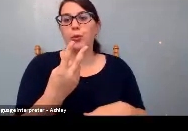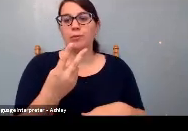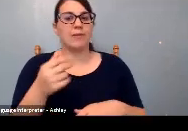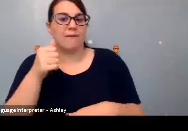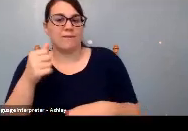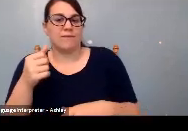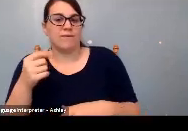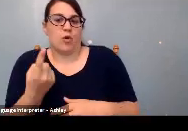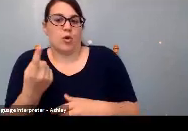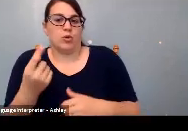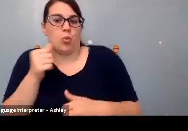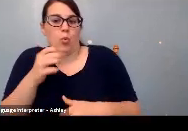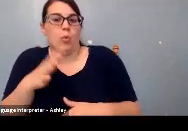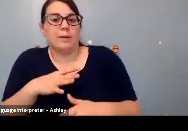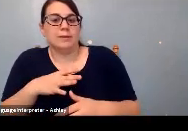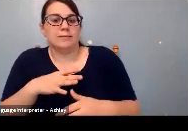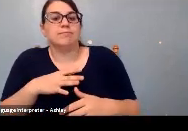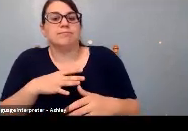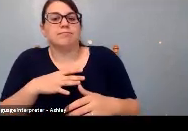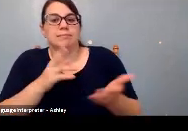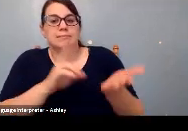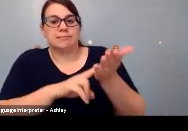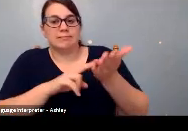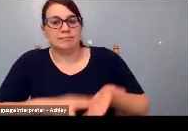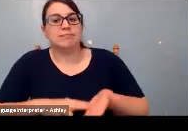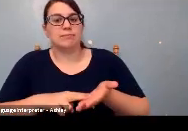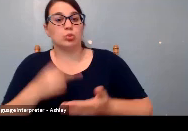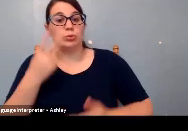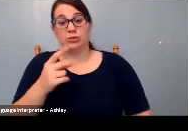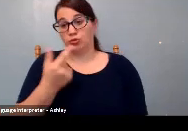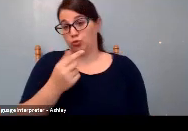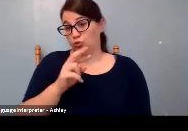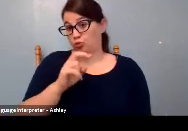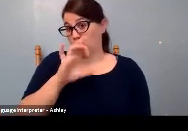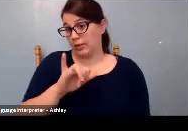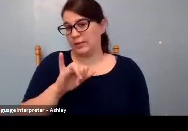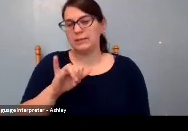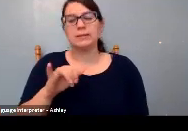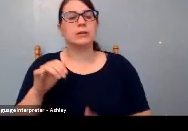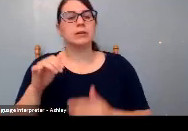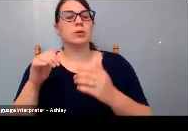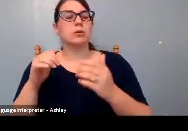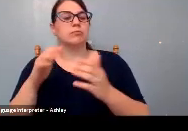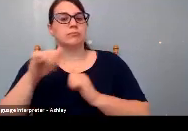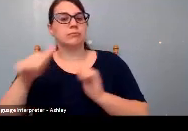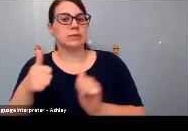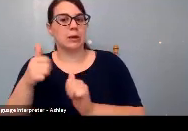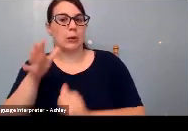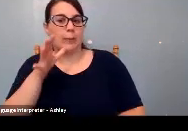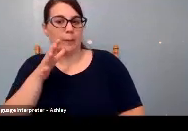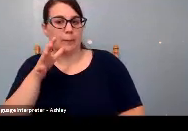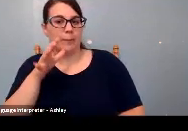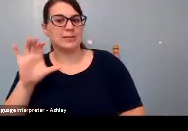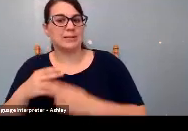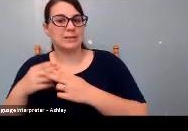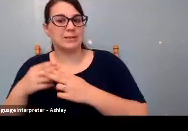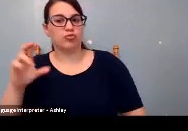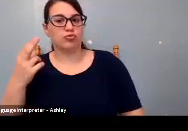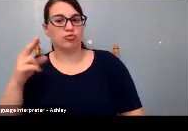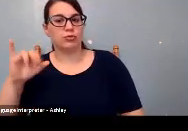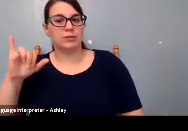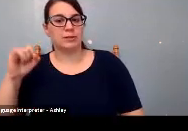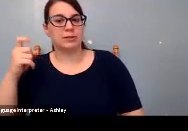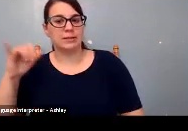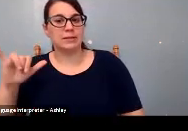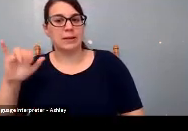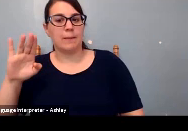see Gracie standing next to her mom, Christy Black, and Christy Black is a parent advocate and advocacy specialist with the